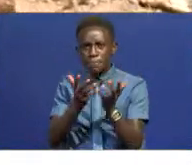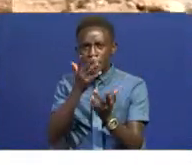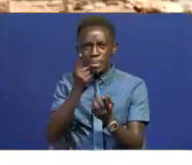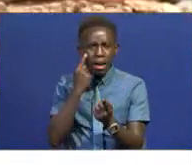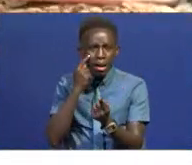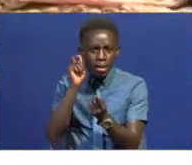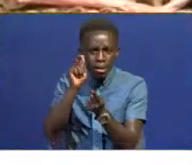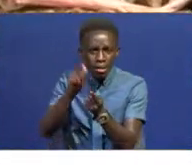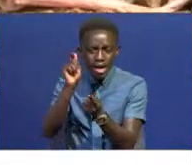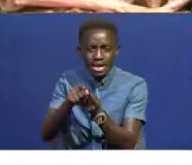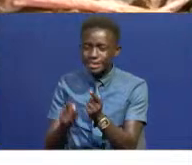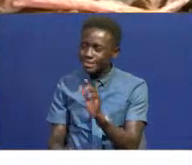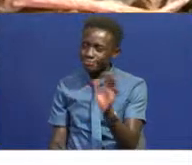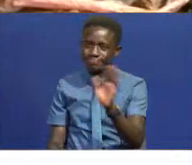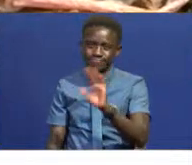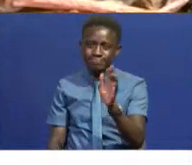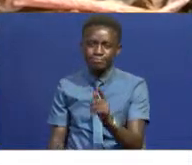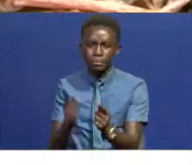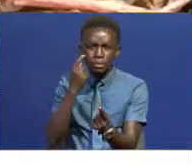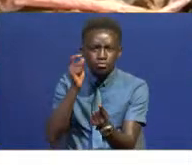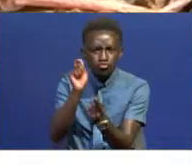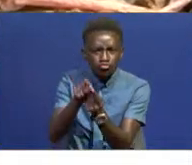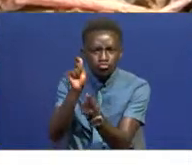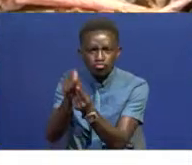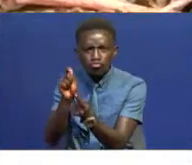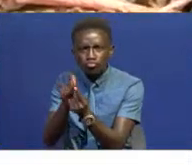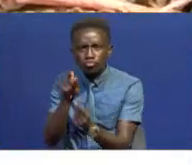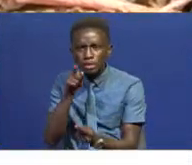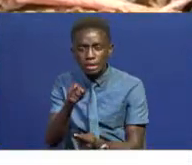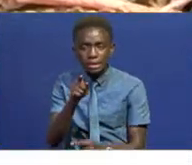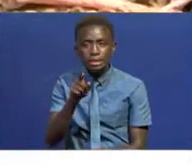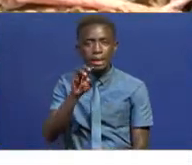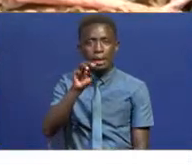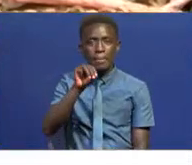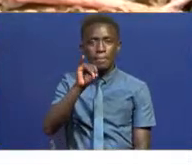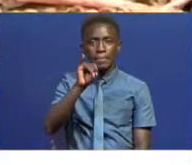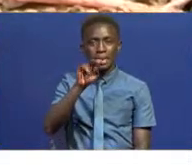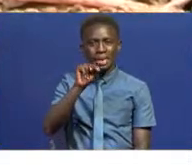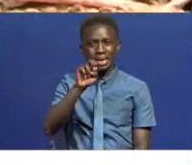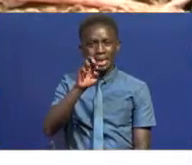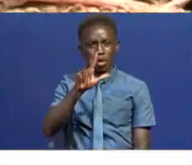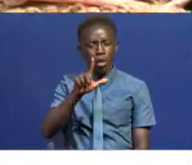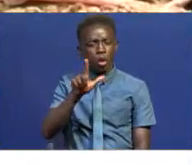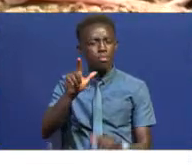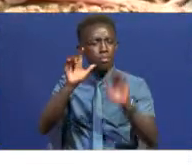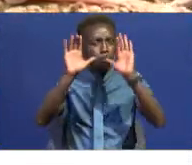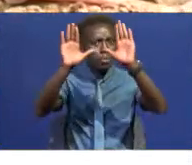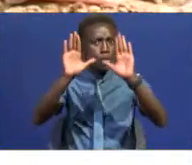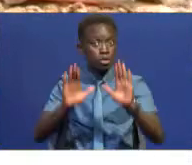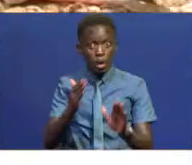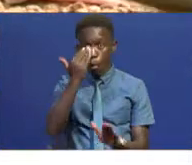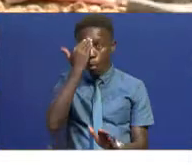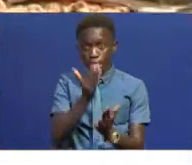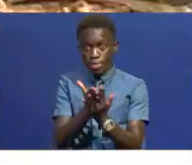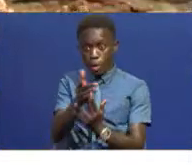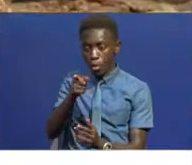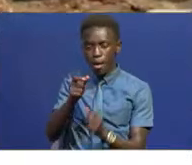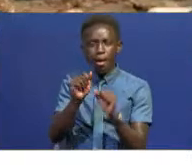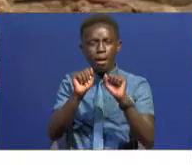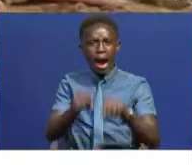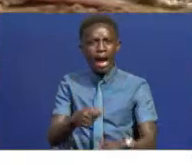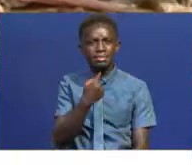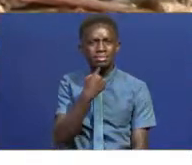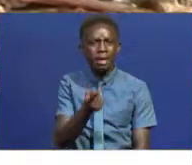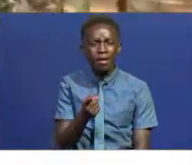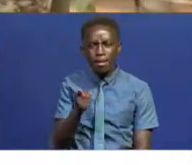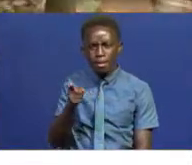the sampling or testing of those minerals is very critical, because it is through them that you are able to tell the quality of the minerals that